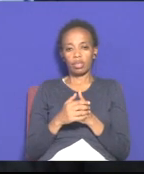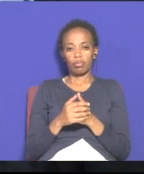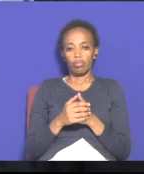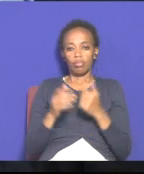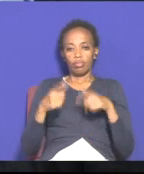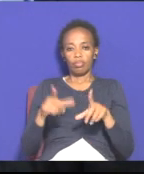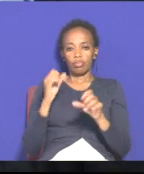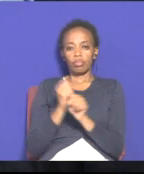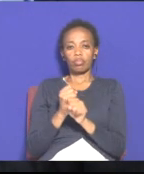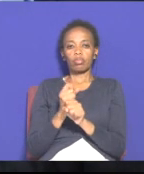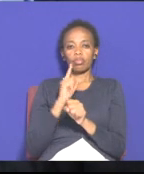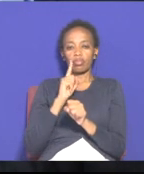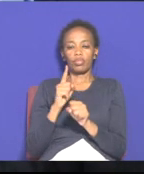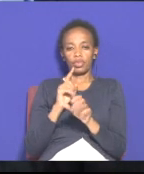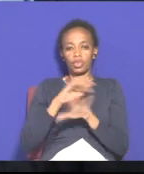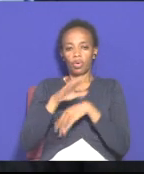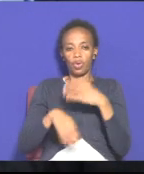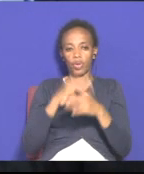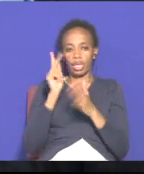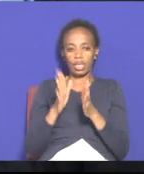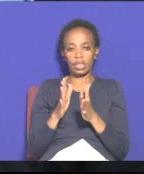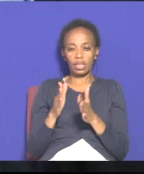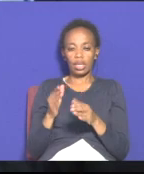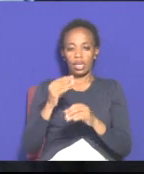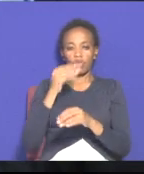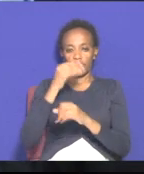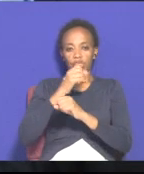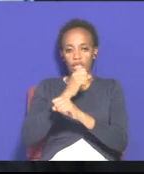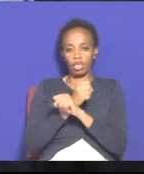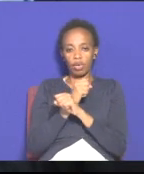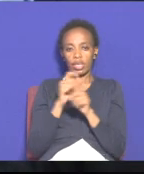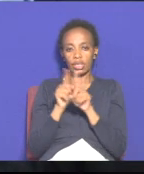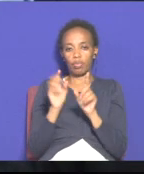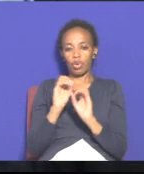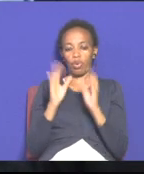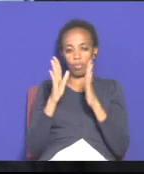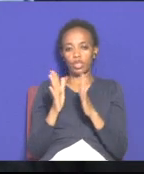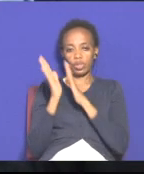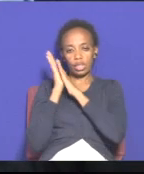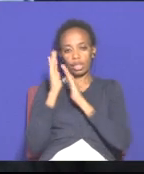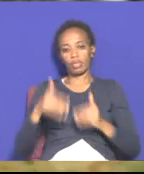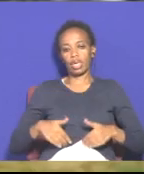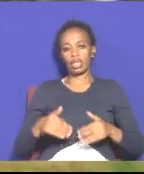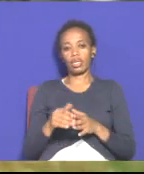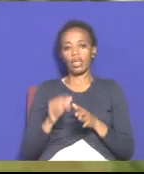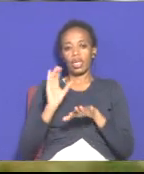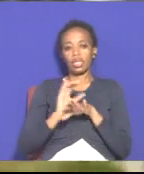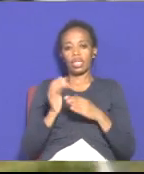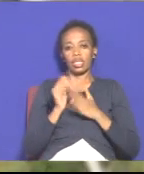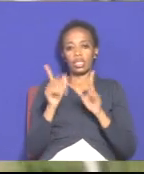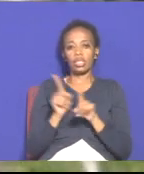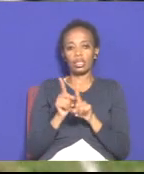Let us work to ensure that every Kenyan is food secure and no one sleeps hungry. The church leaders